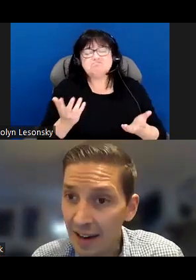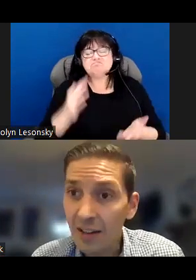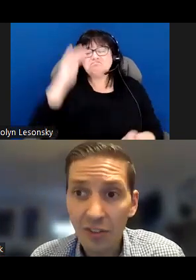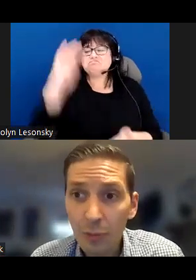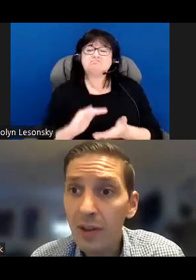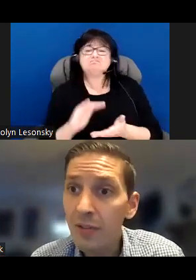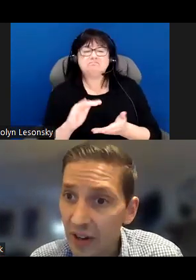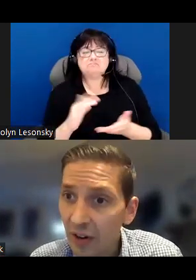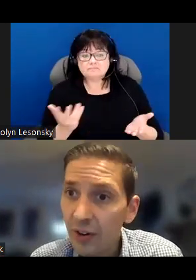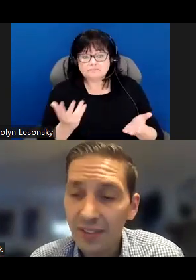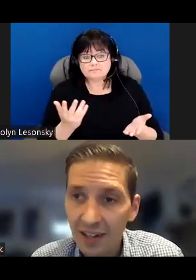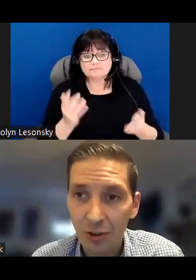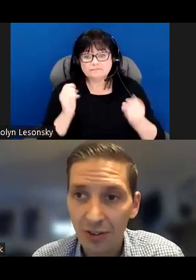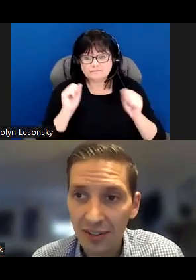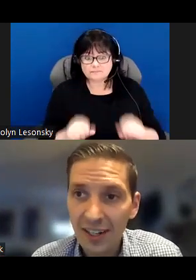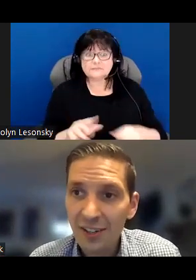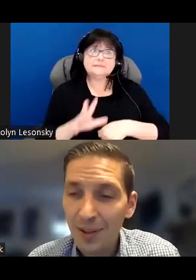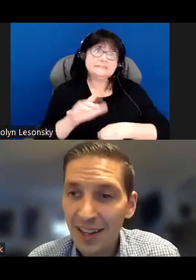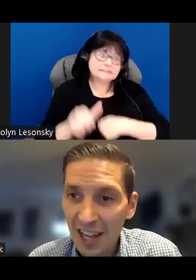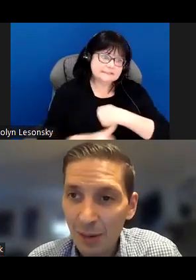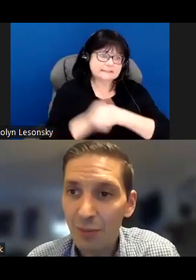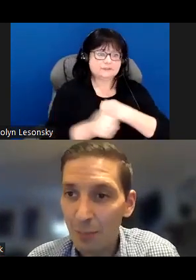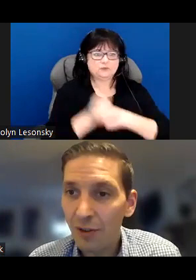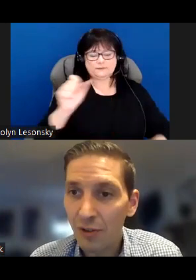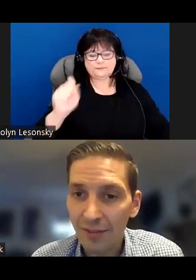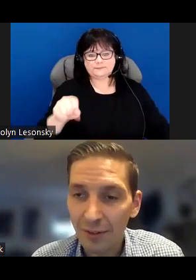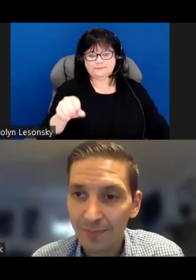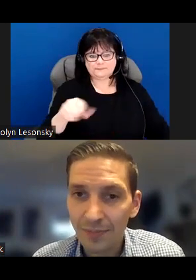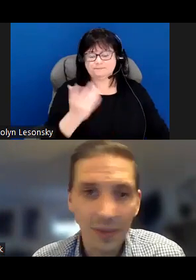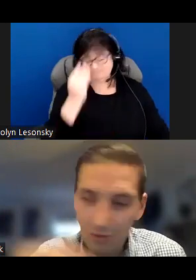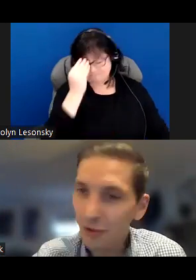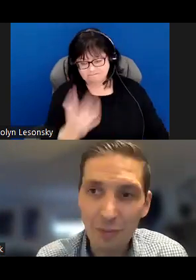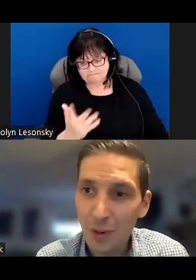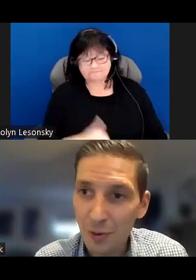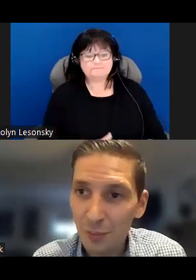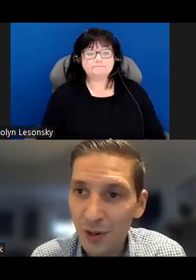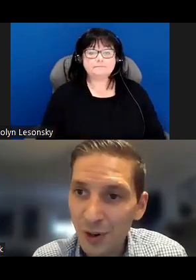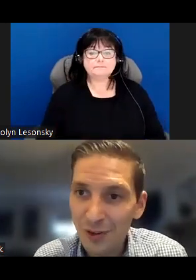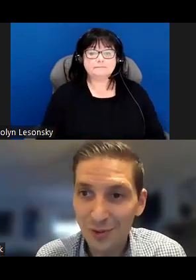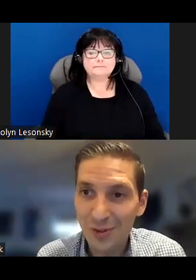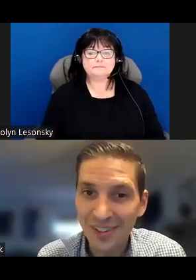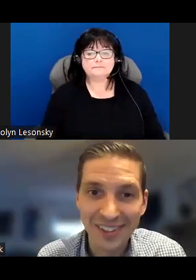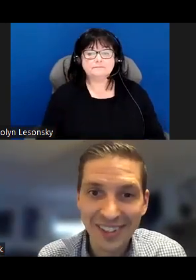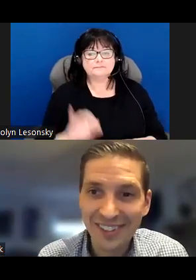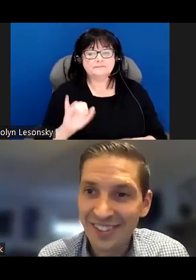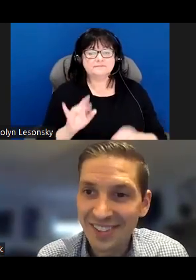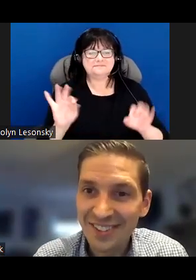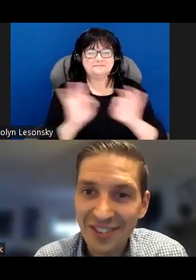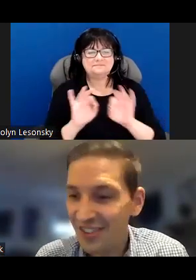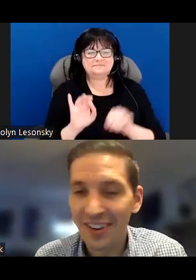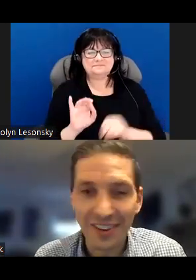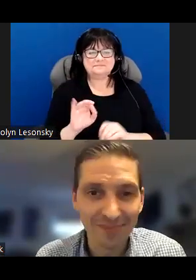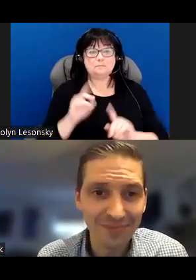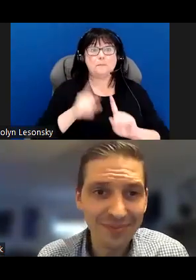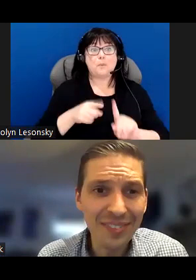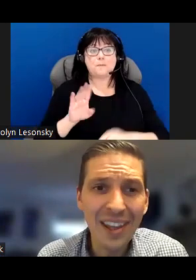it, again, can still be very dangerous to be that cannabis impaired driver. Just a bonus point I wanted to throw in to this